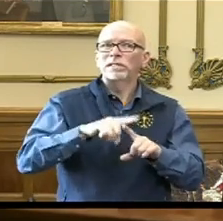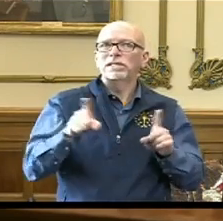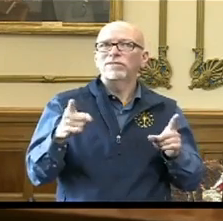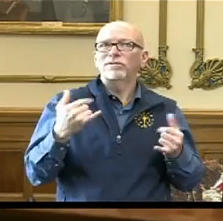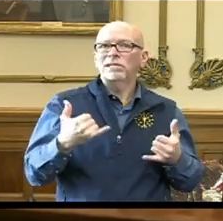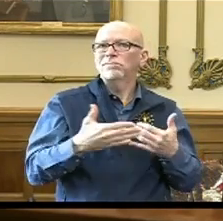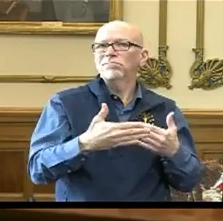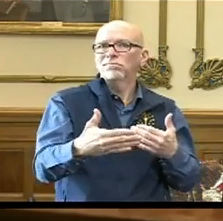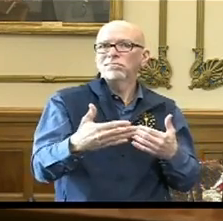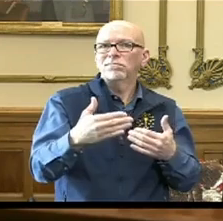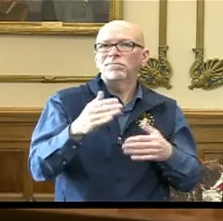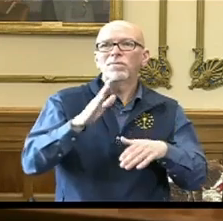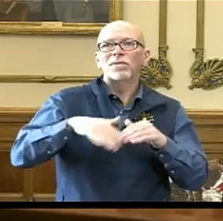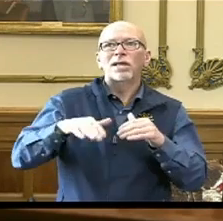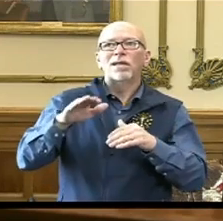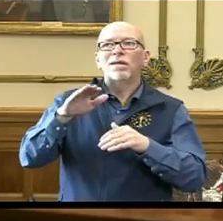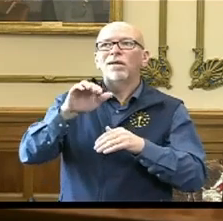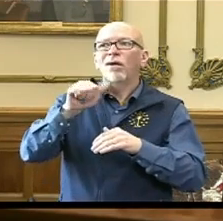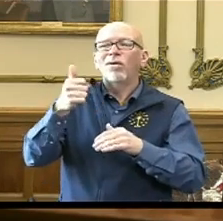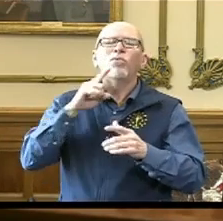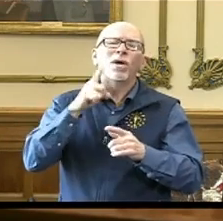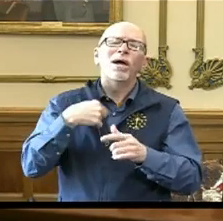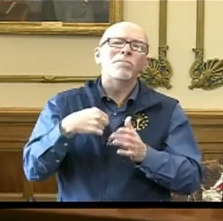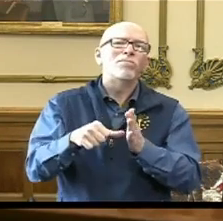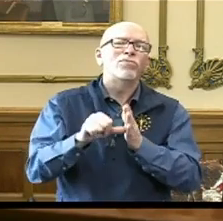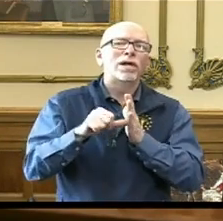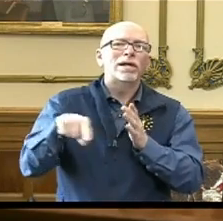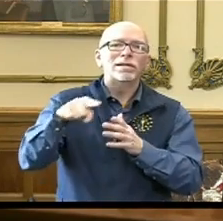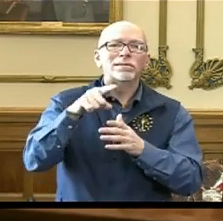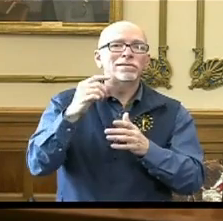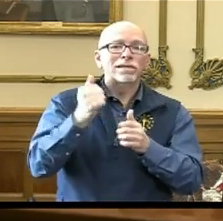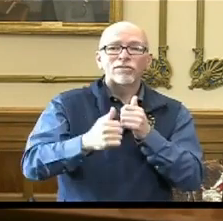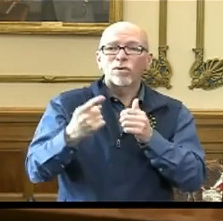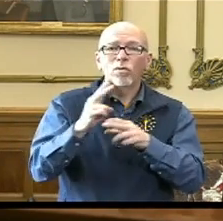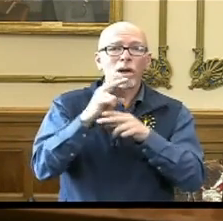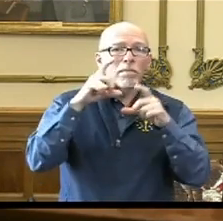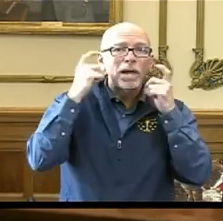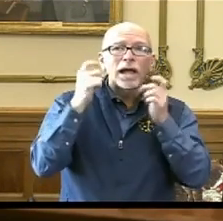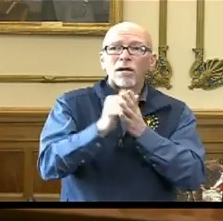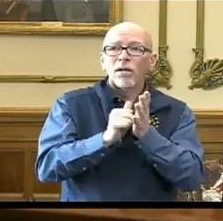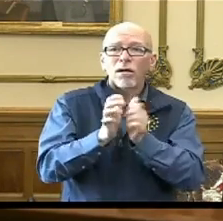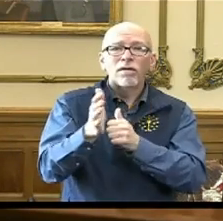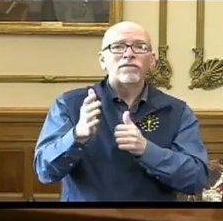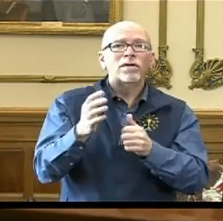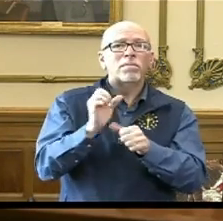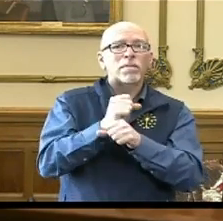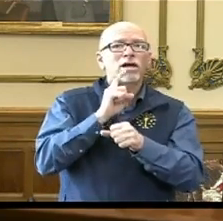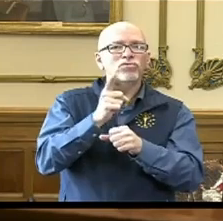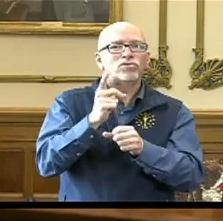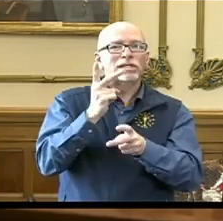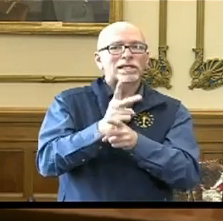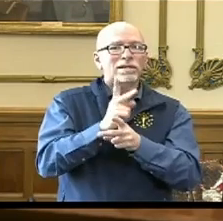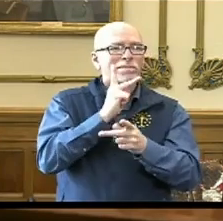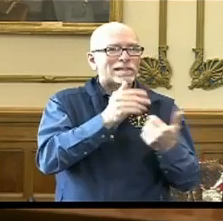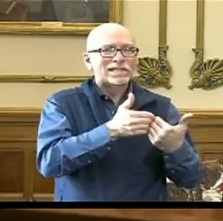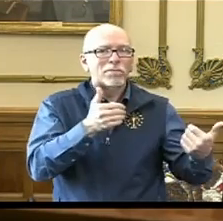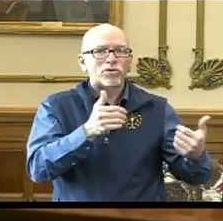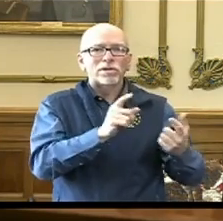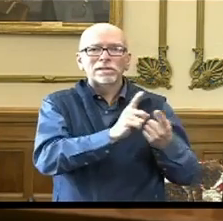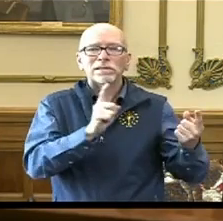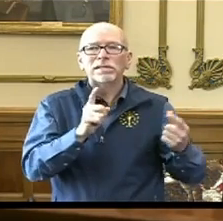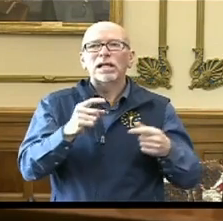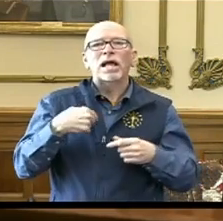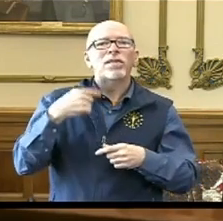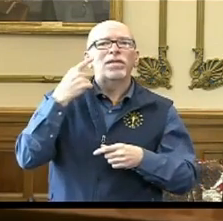been essential, I've been impressed, wearing the masks, gloves, keeping that separation. I think